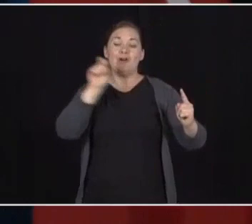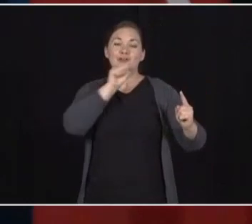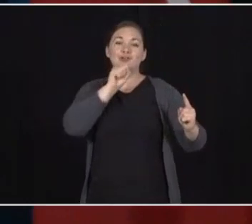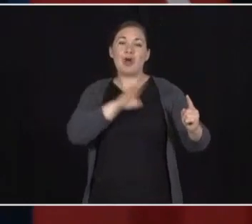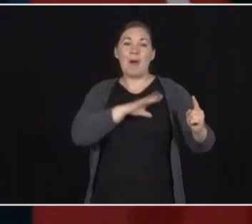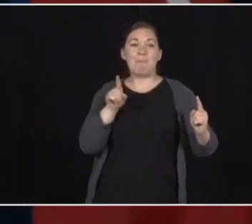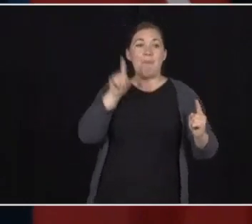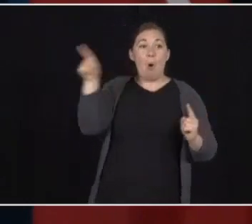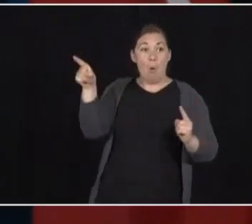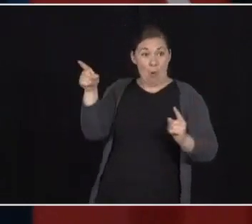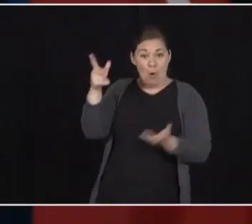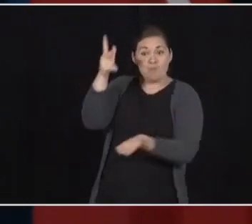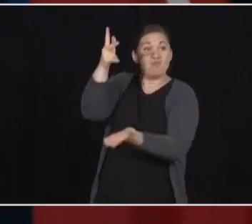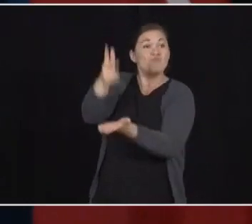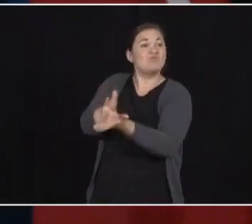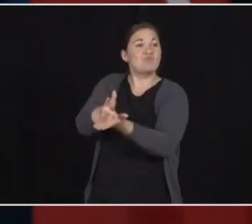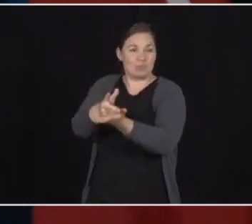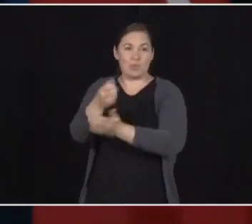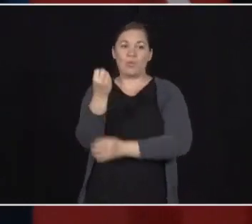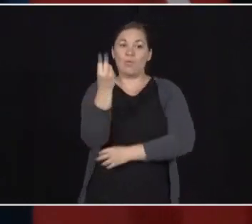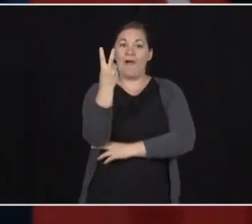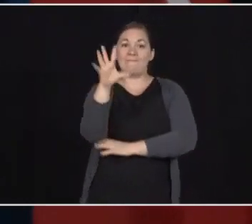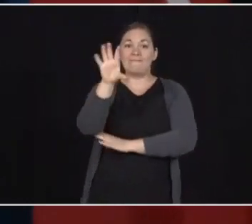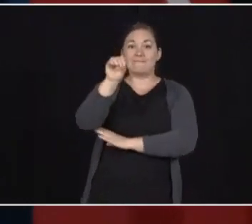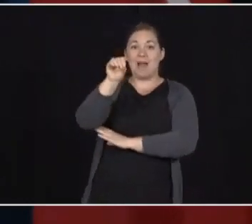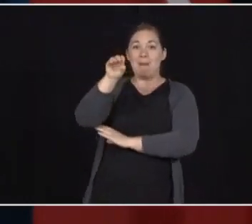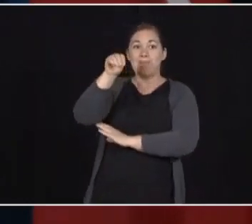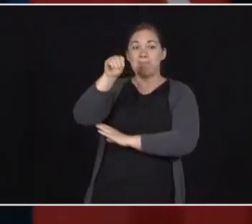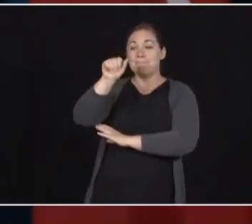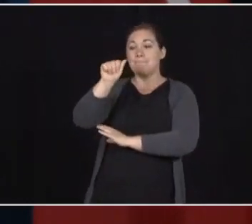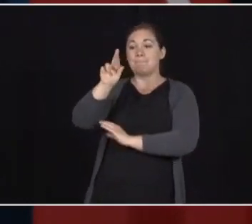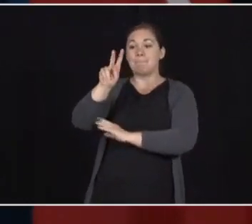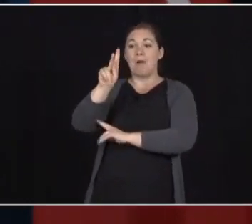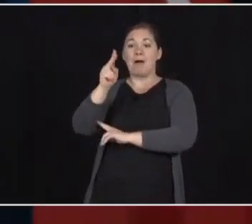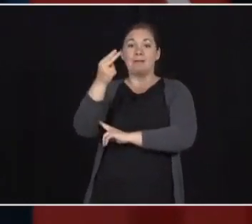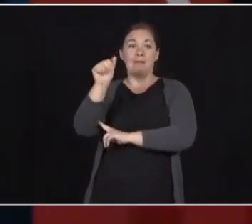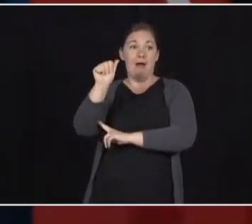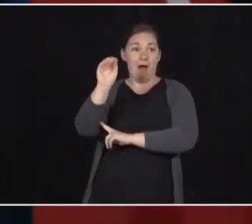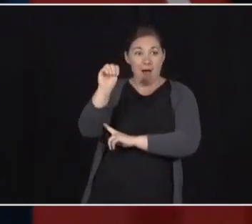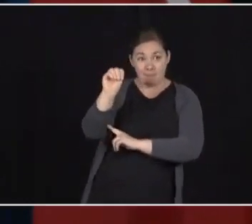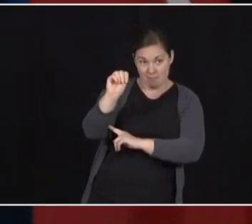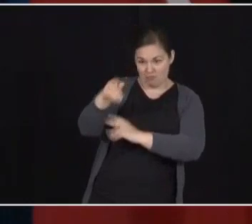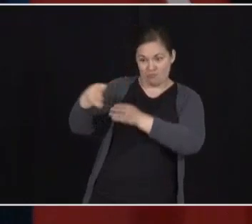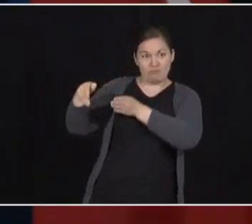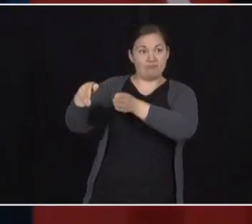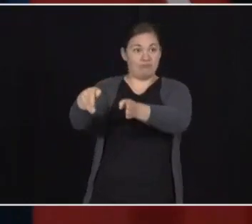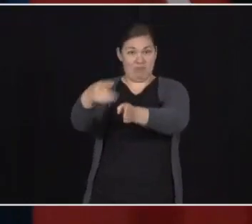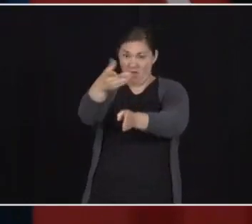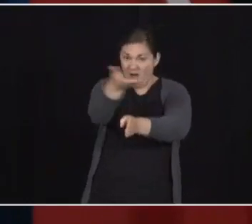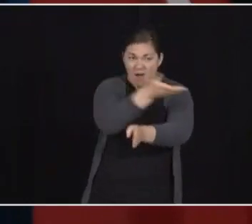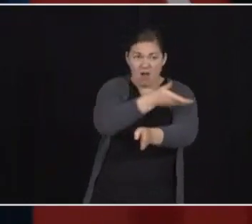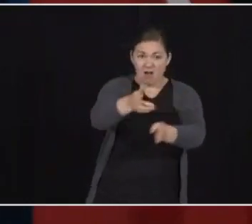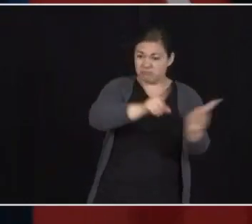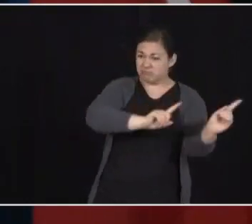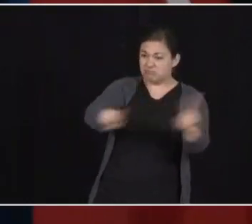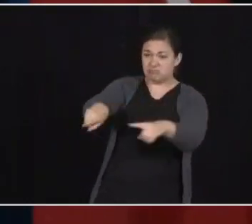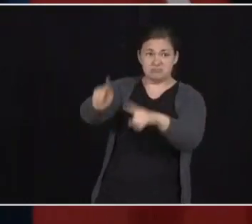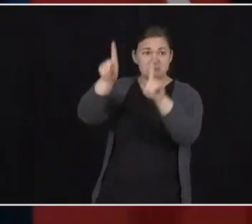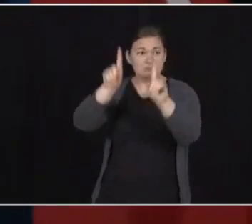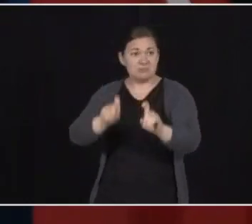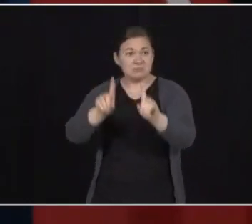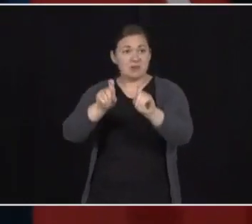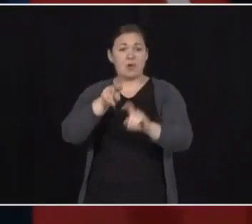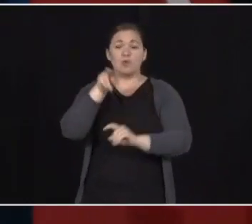to 1250 Markham Road to get tested. For more information, go to Scarborough Health